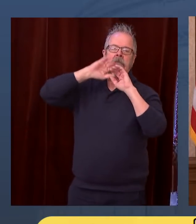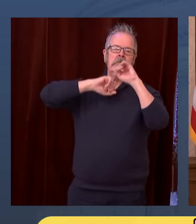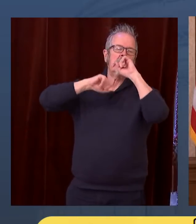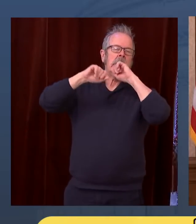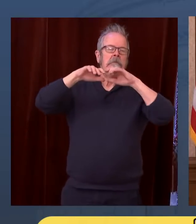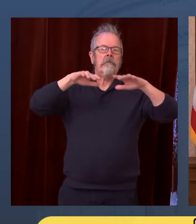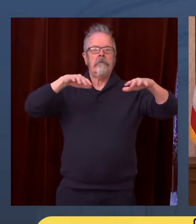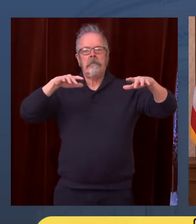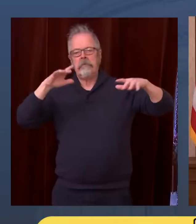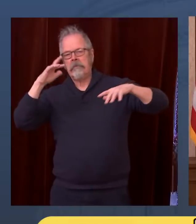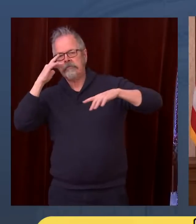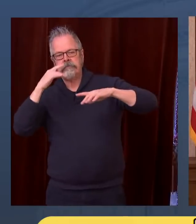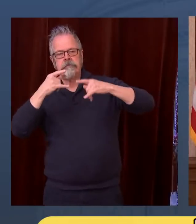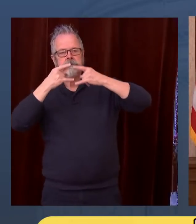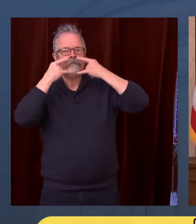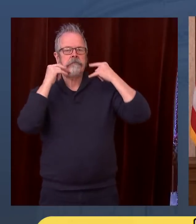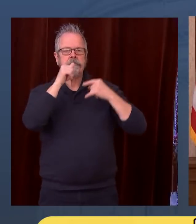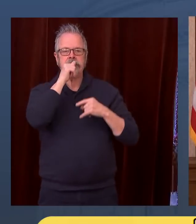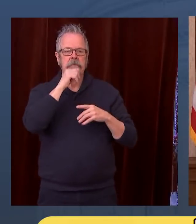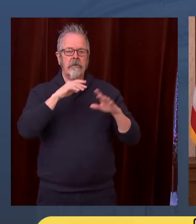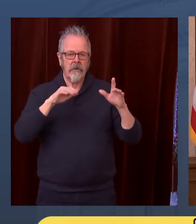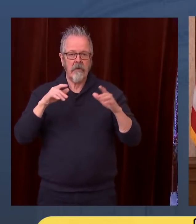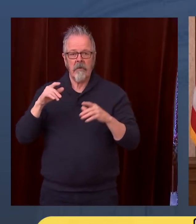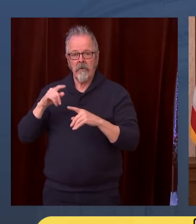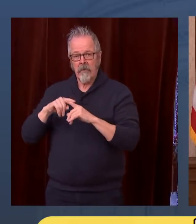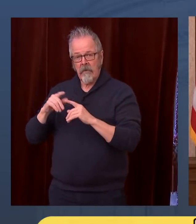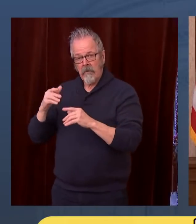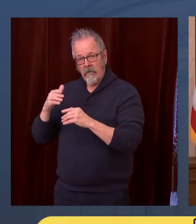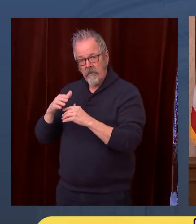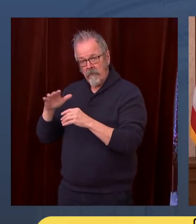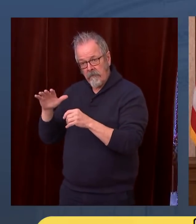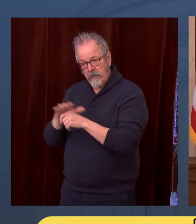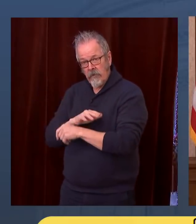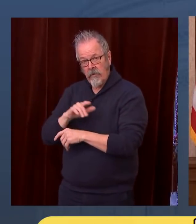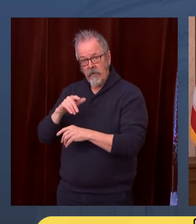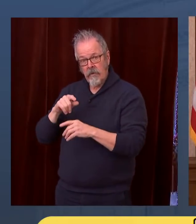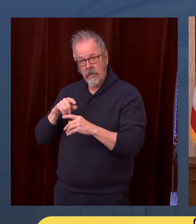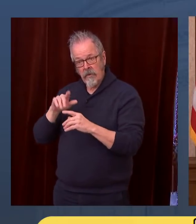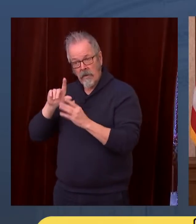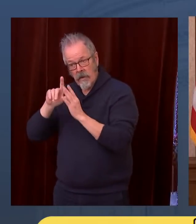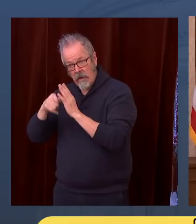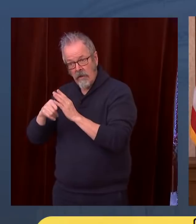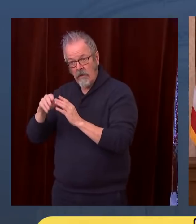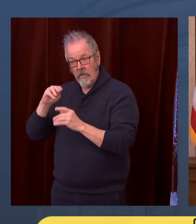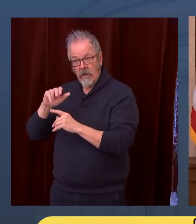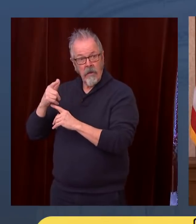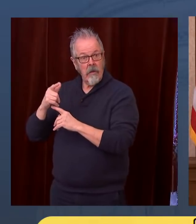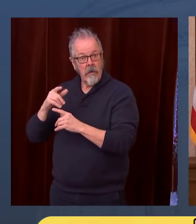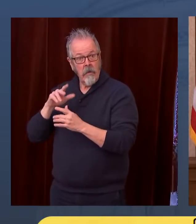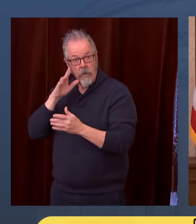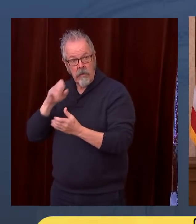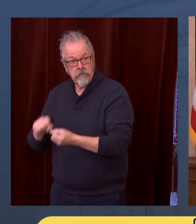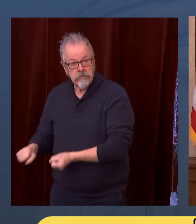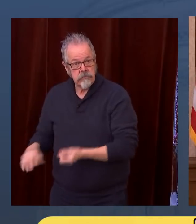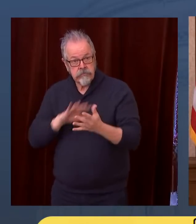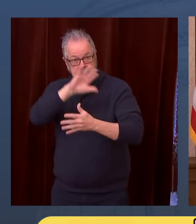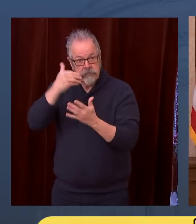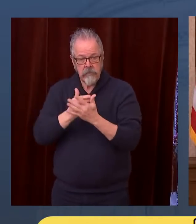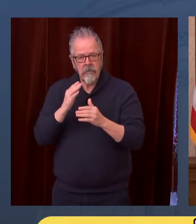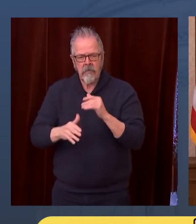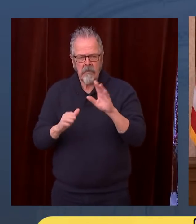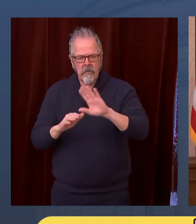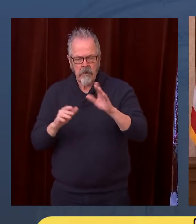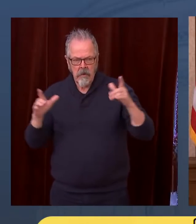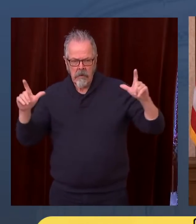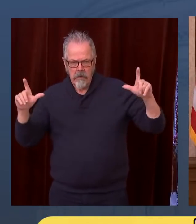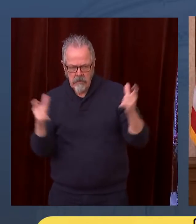this afternoon. That would not be consistent with where the science is right now. But I do understand the